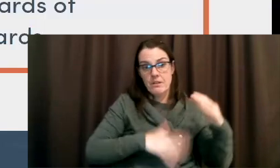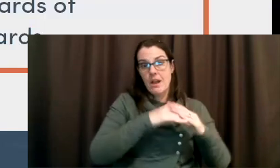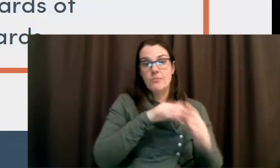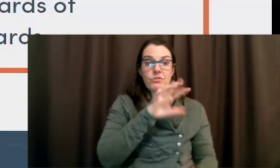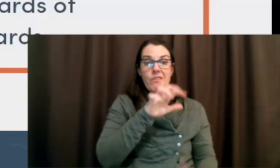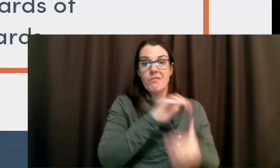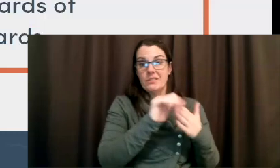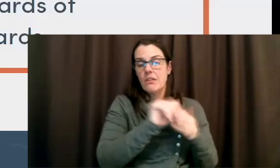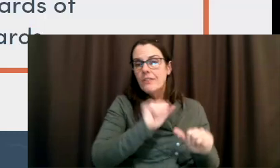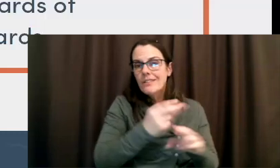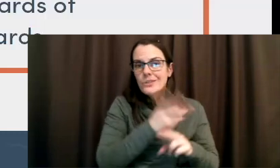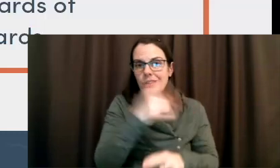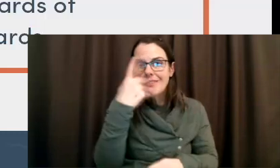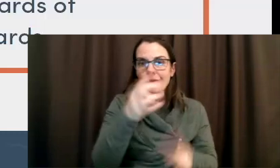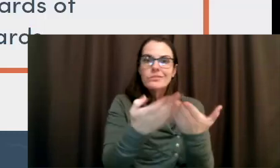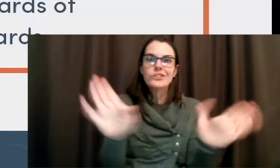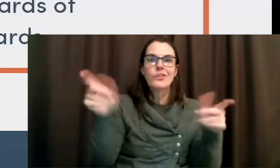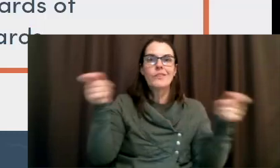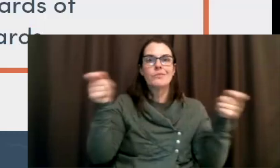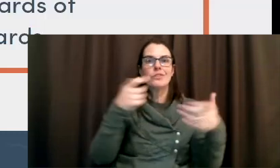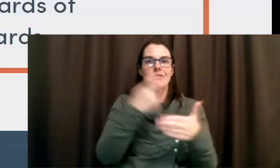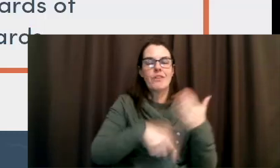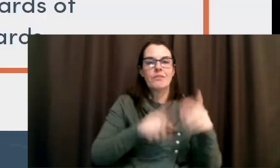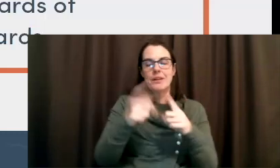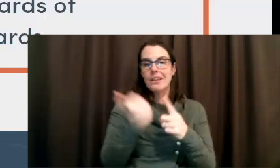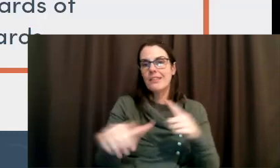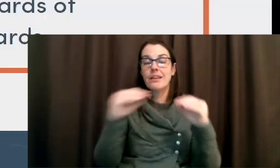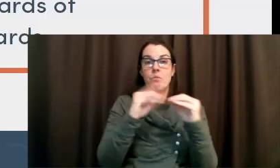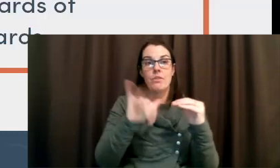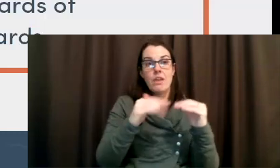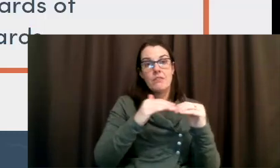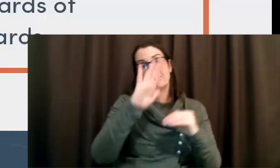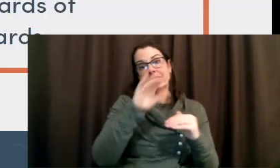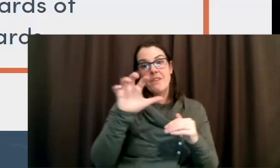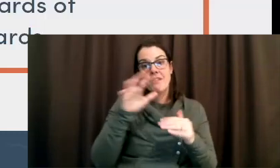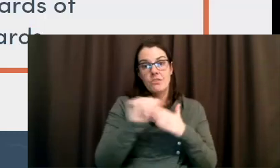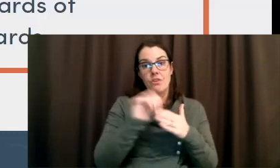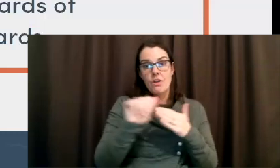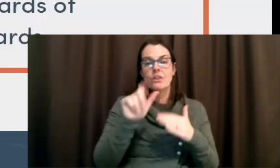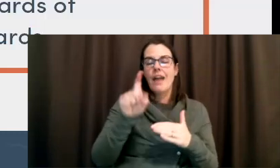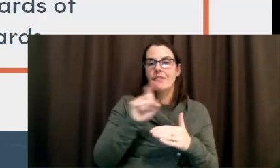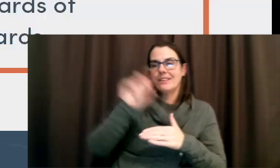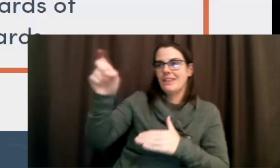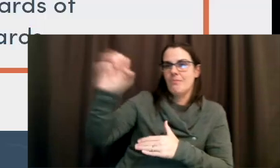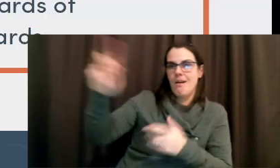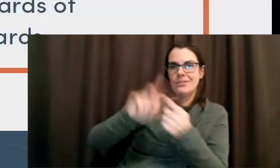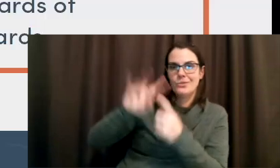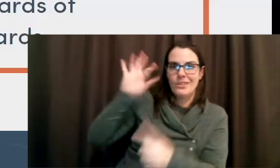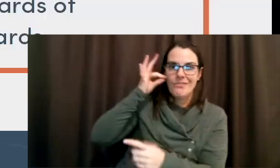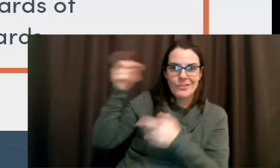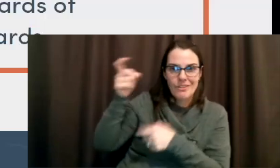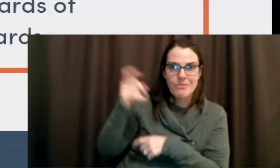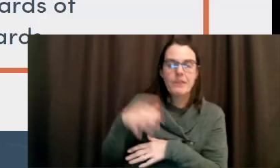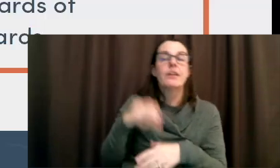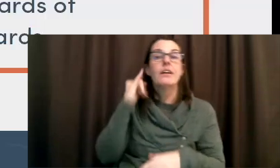general administrative costs. But anything over and above $500 needs to be remitted back to the federal government. And so if you want to learn more about